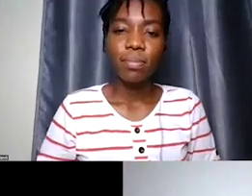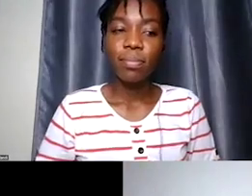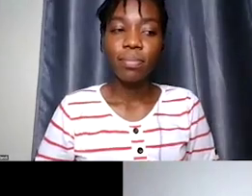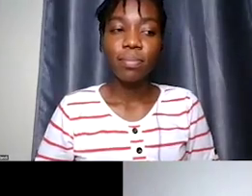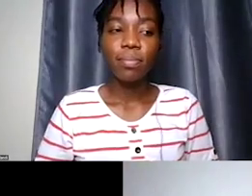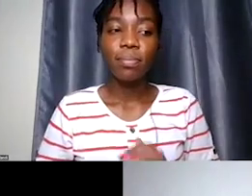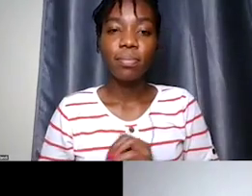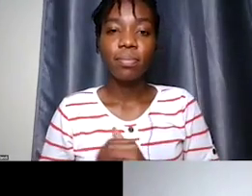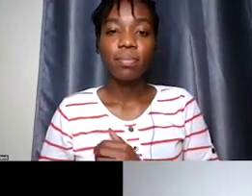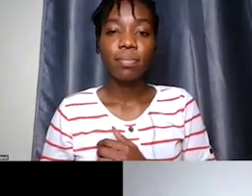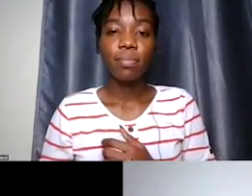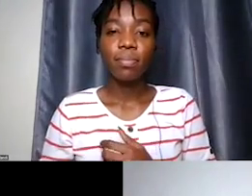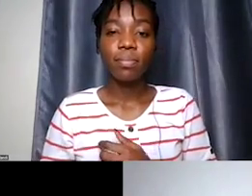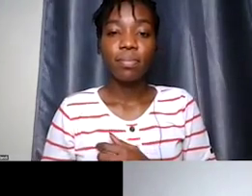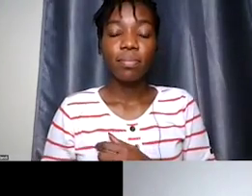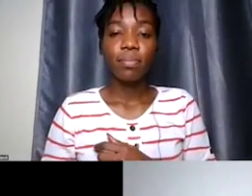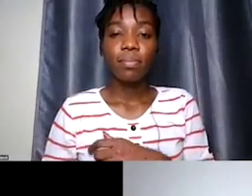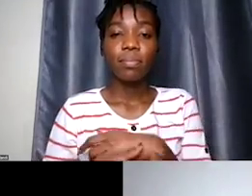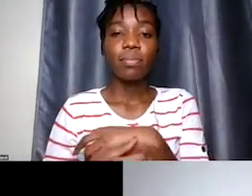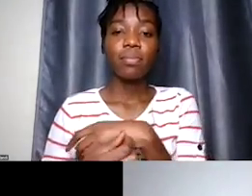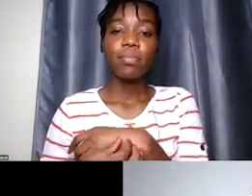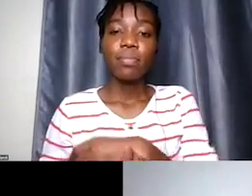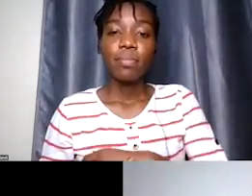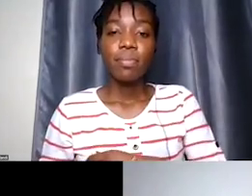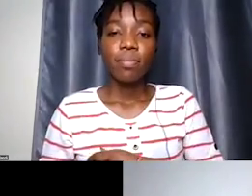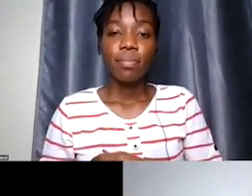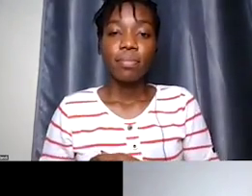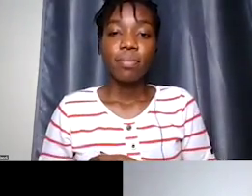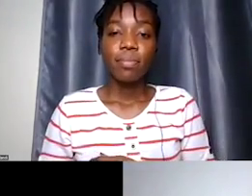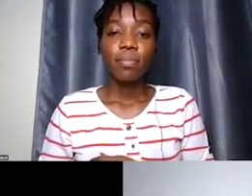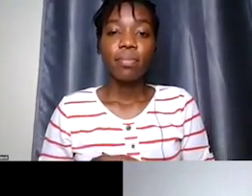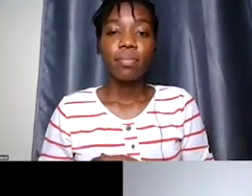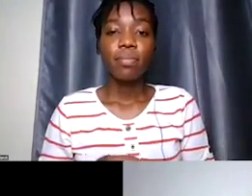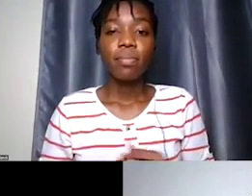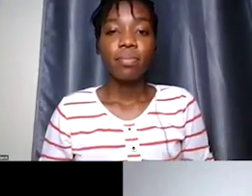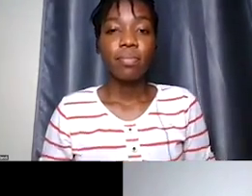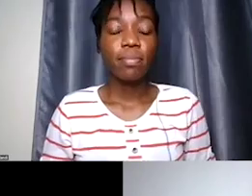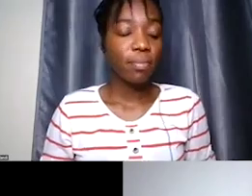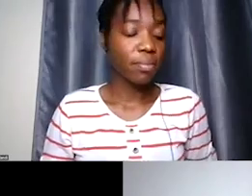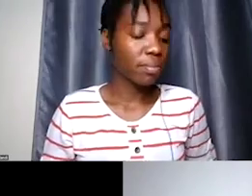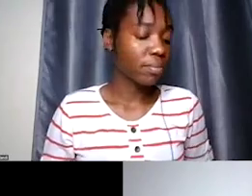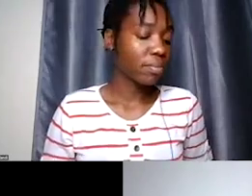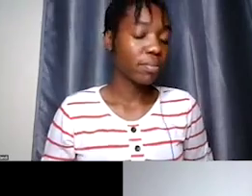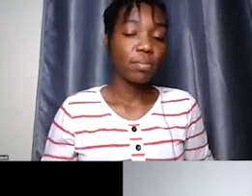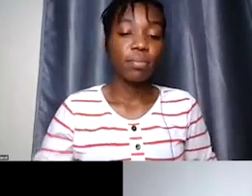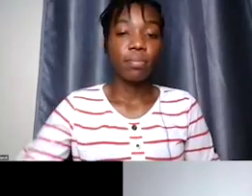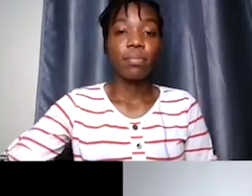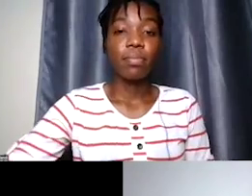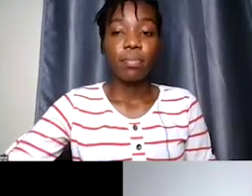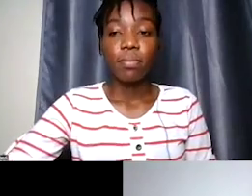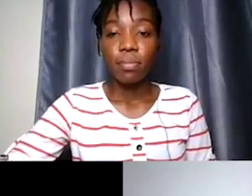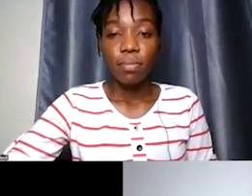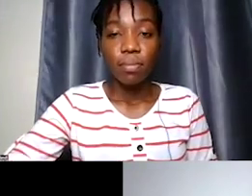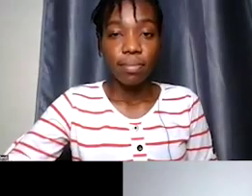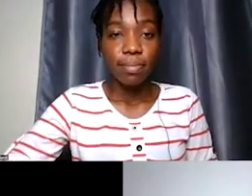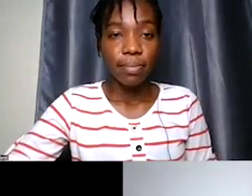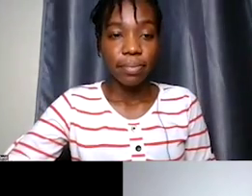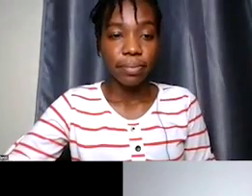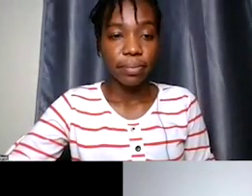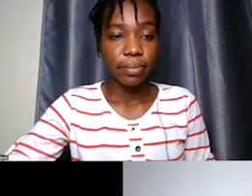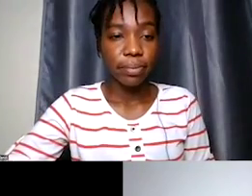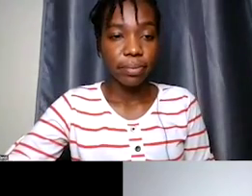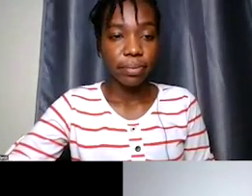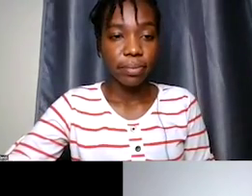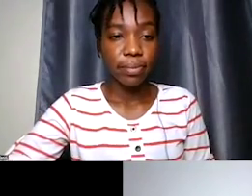Mm-hmm. All right. And I think the last question will be, can you practice emotional move on if it's not feasible